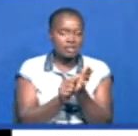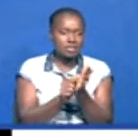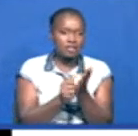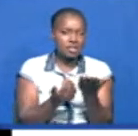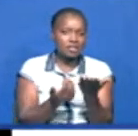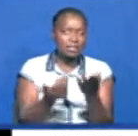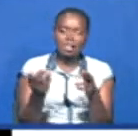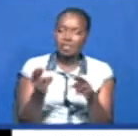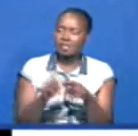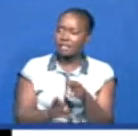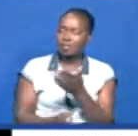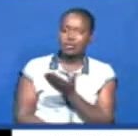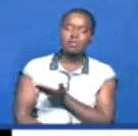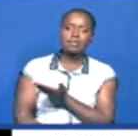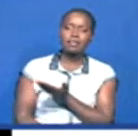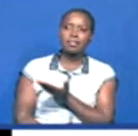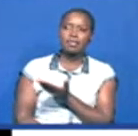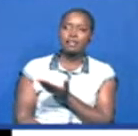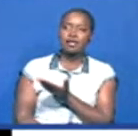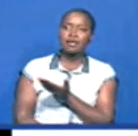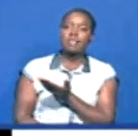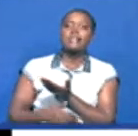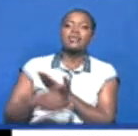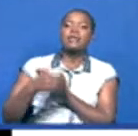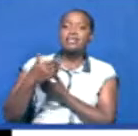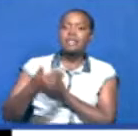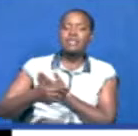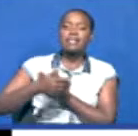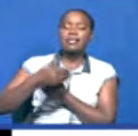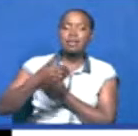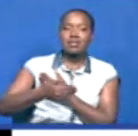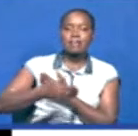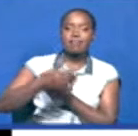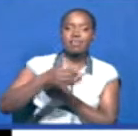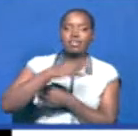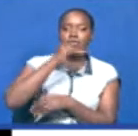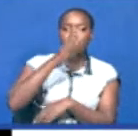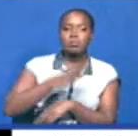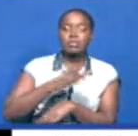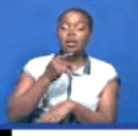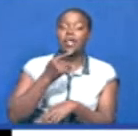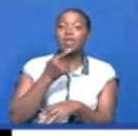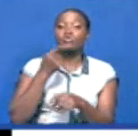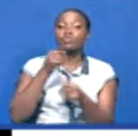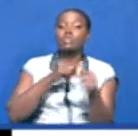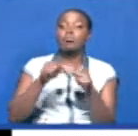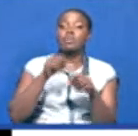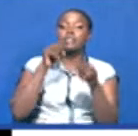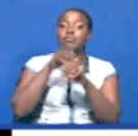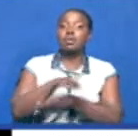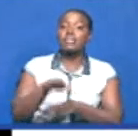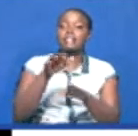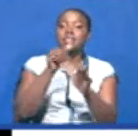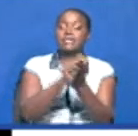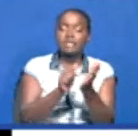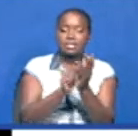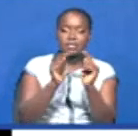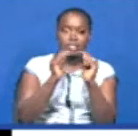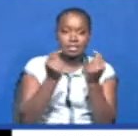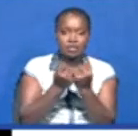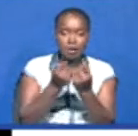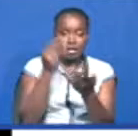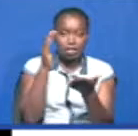there, every other speaker mentioned about the multi-agency team. And I just want to